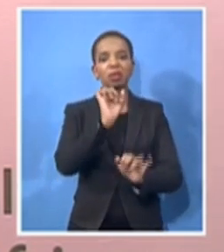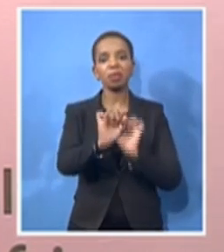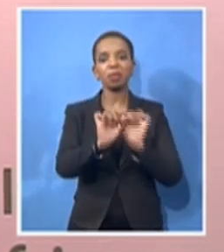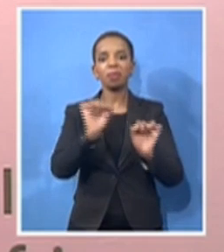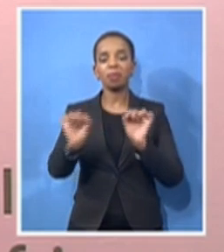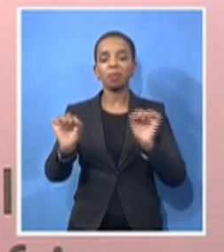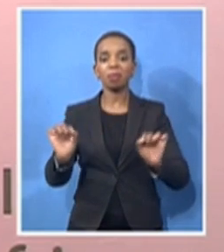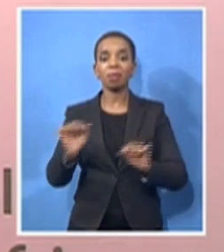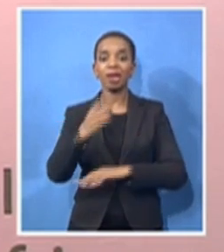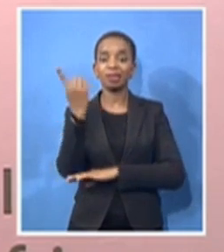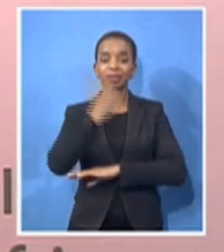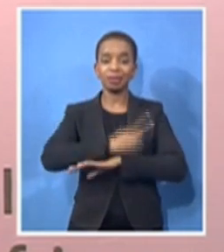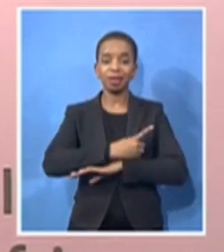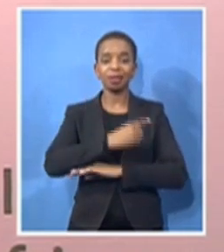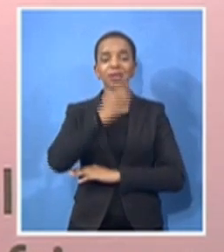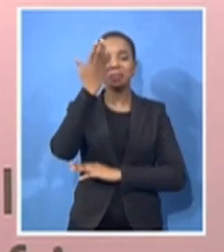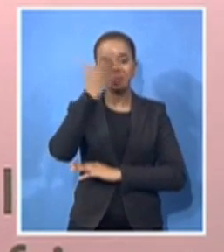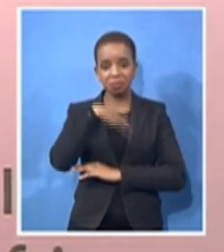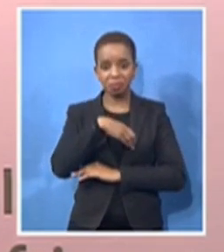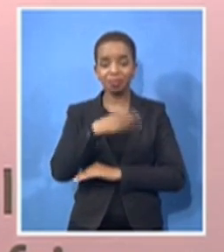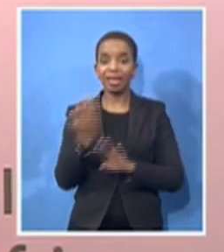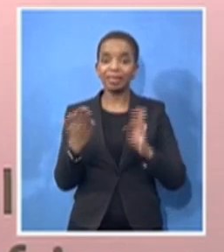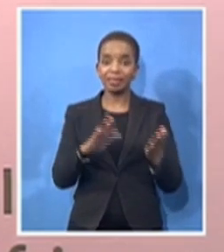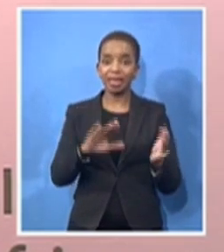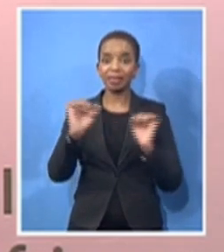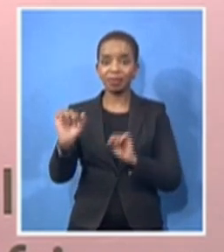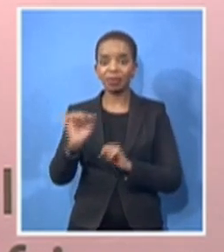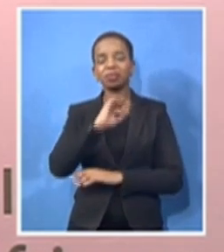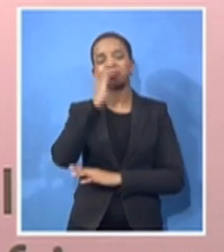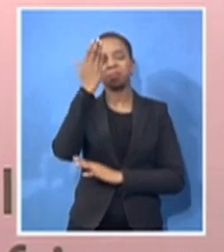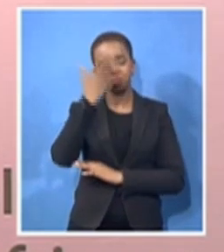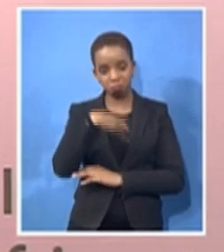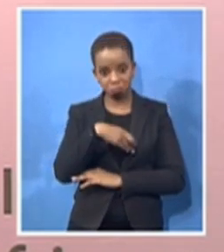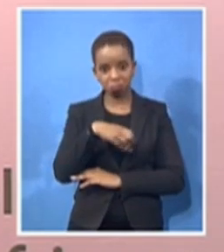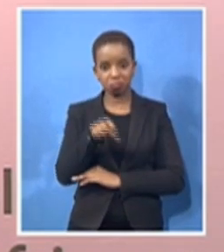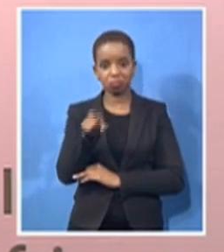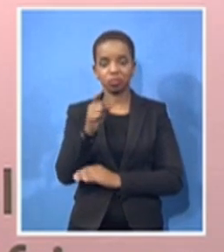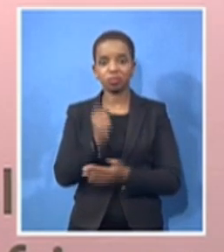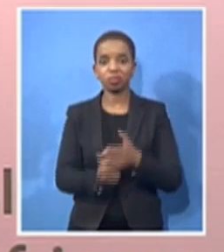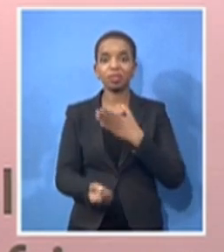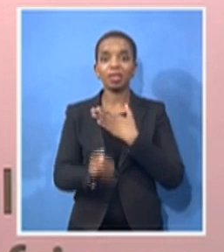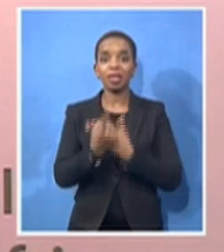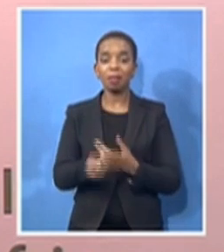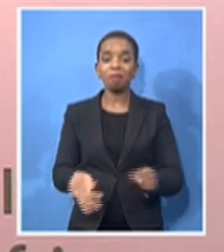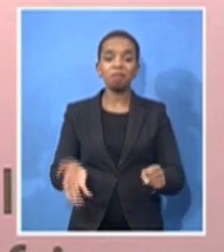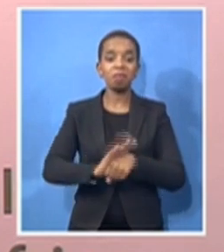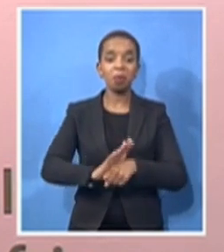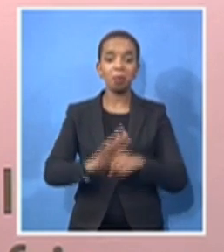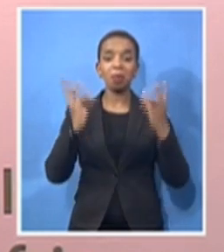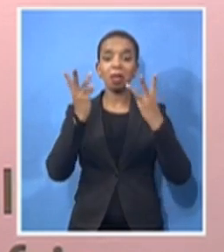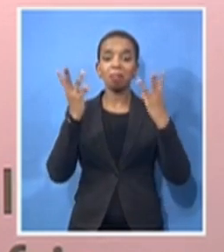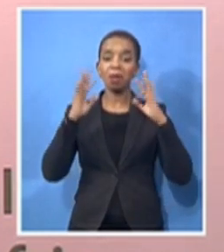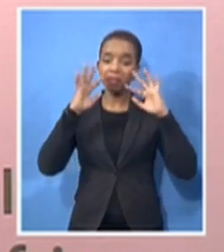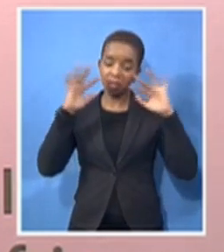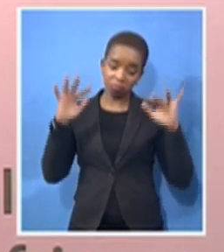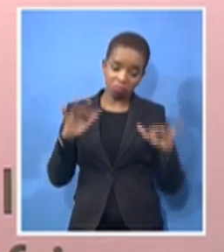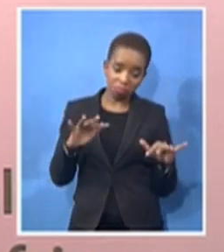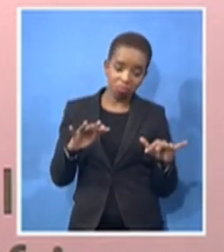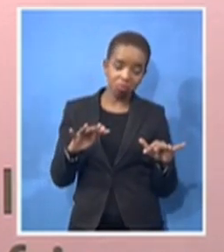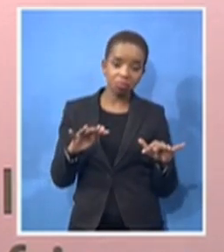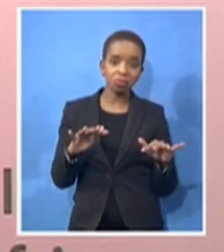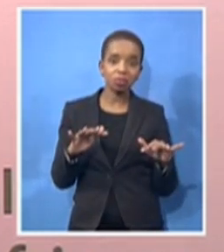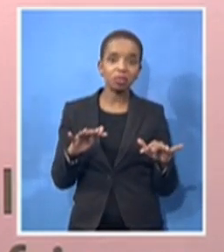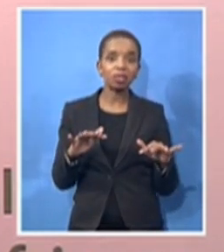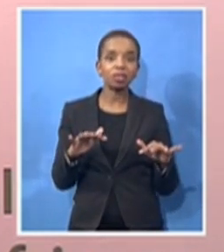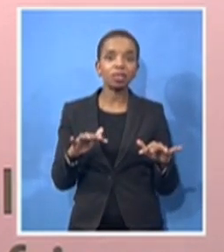that has taken place in the full glare of the public, wherein no explanation will